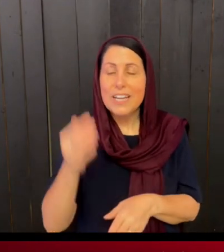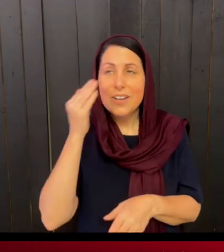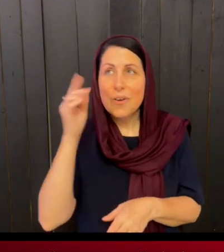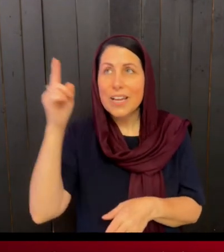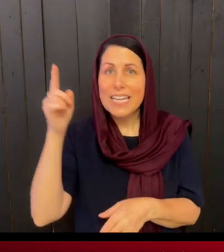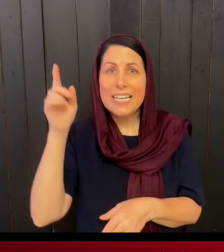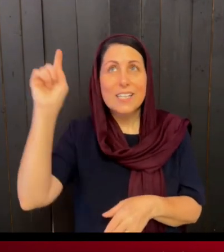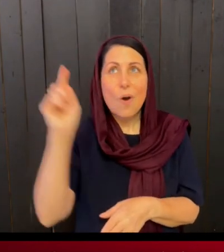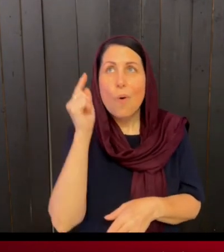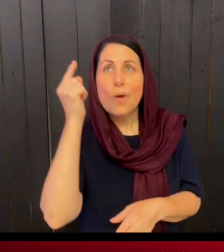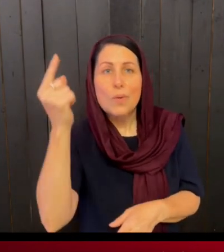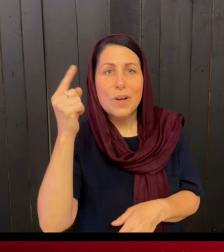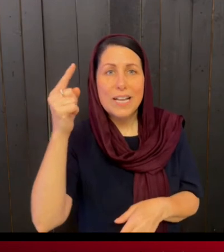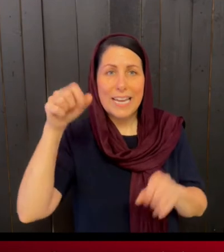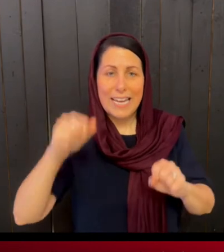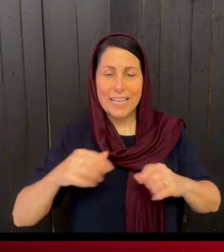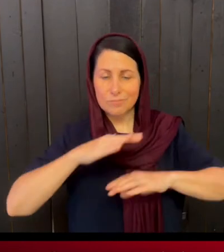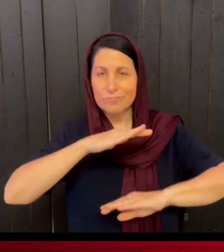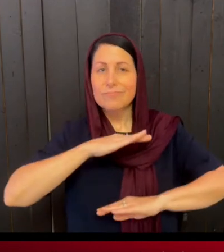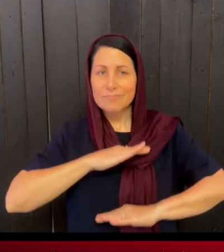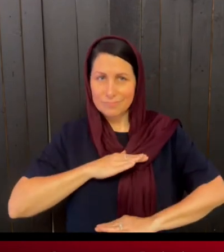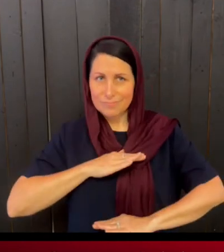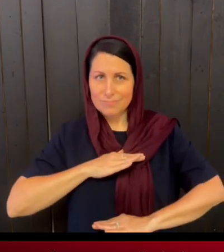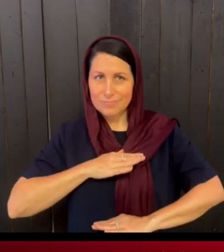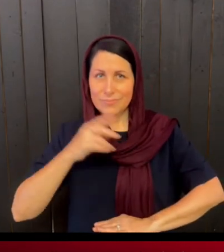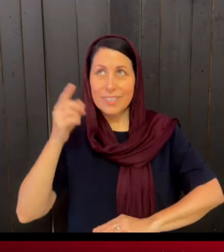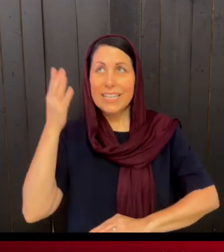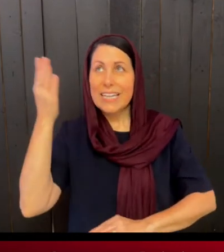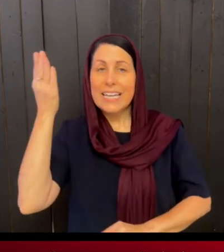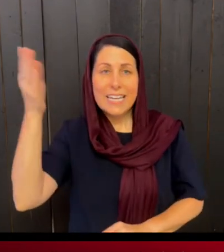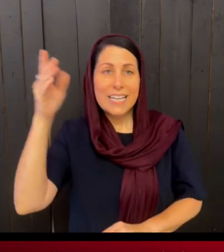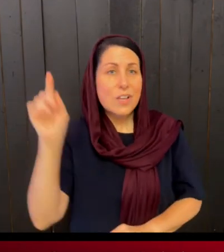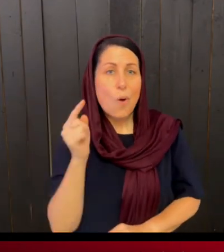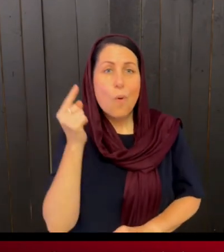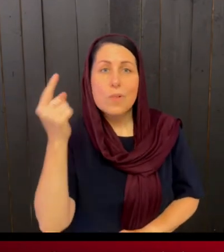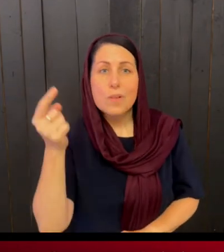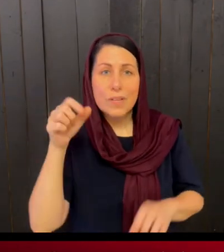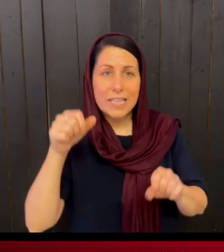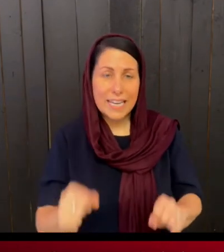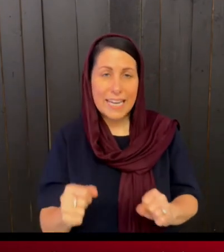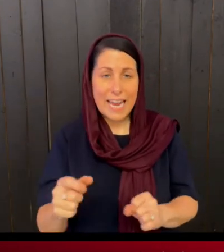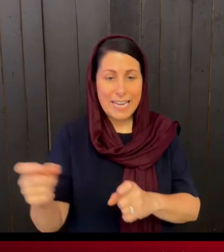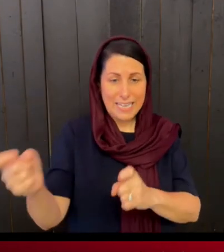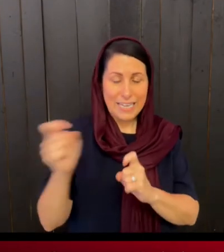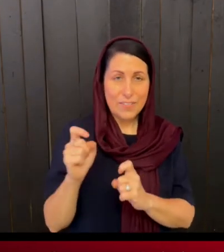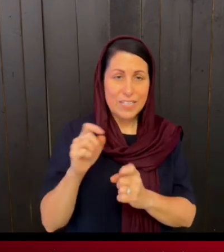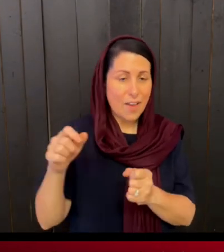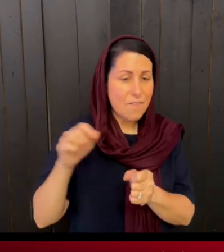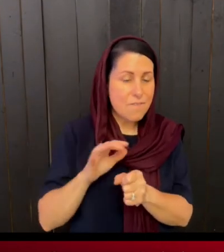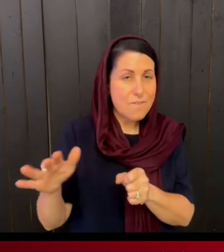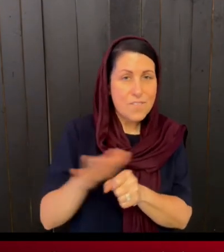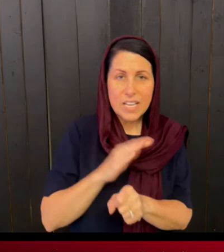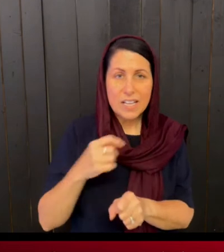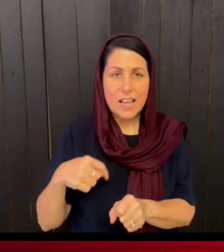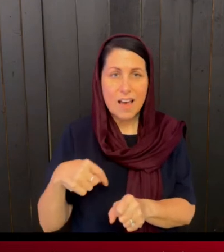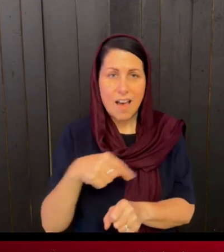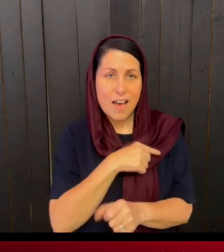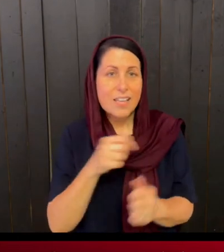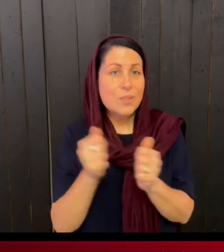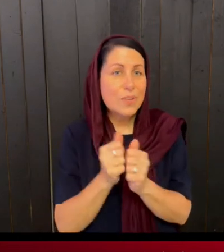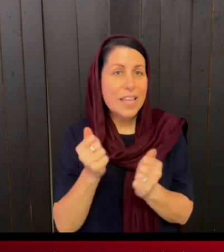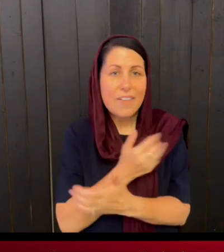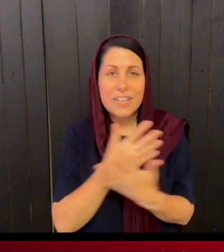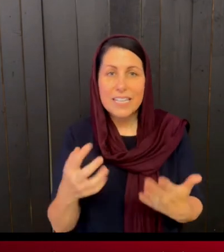that can satisfy. He's the only one that can actually fill us with what we really need. And so when we bring that empty vessel and we're